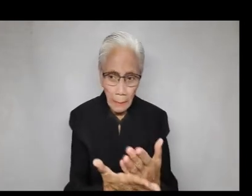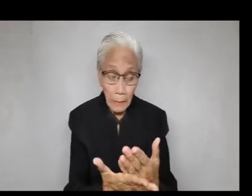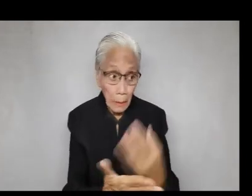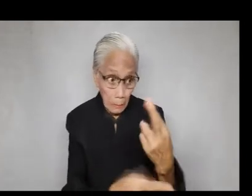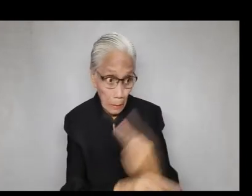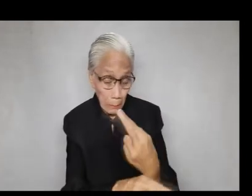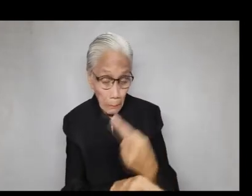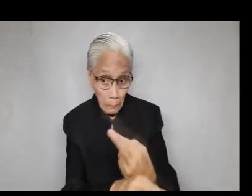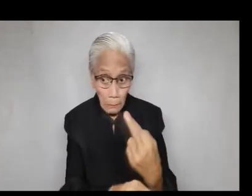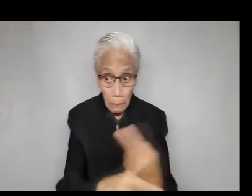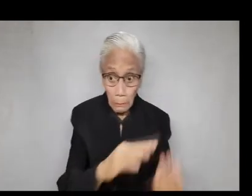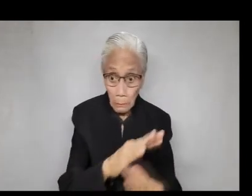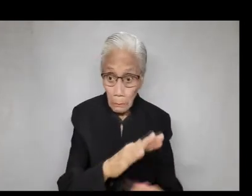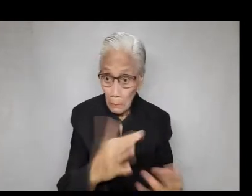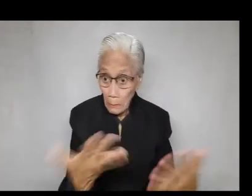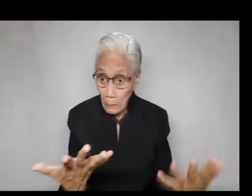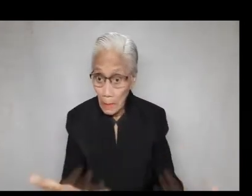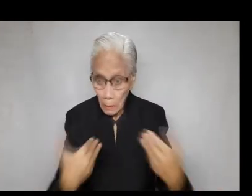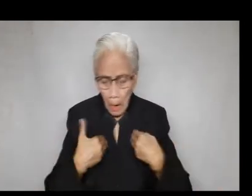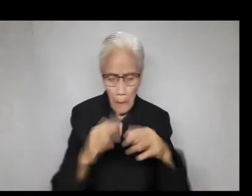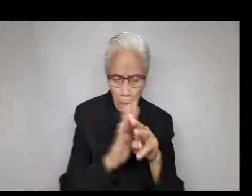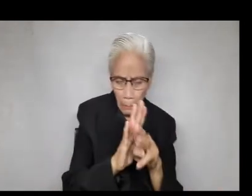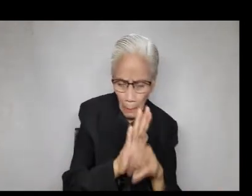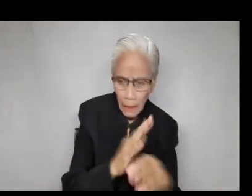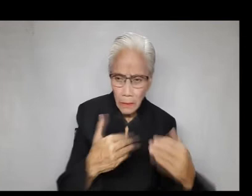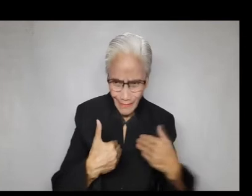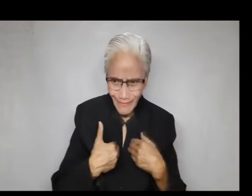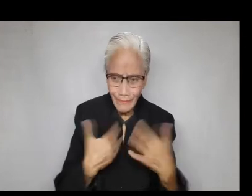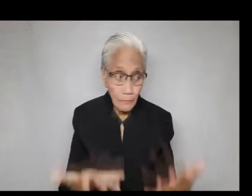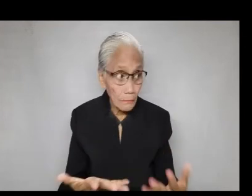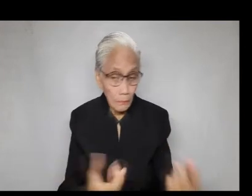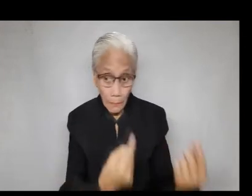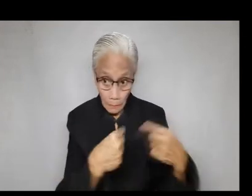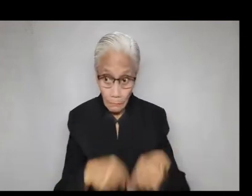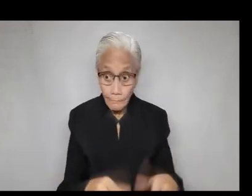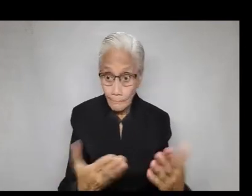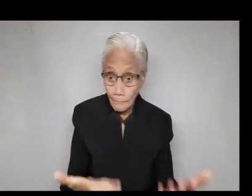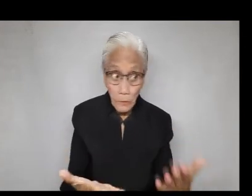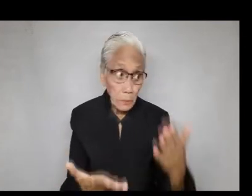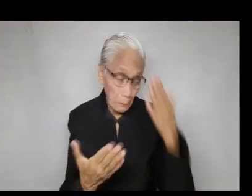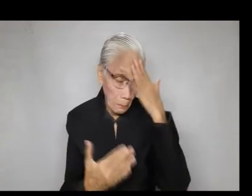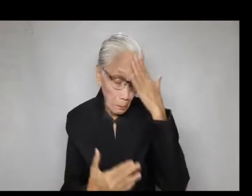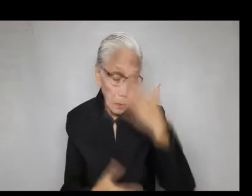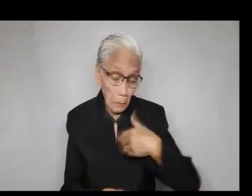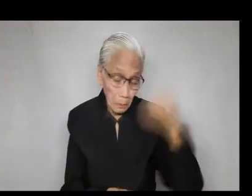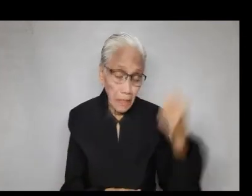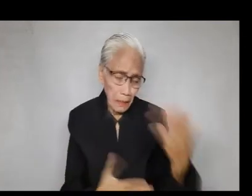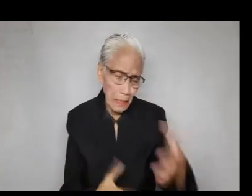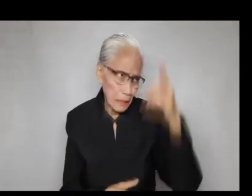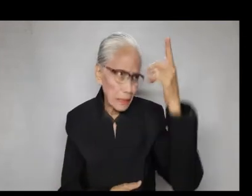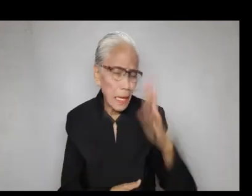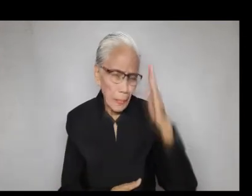some, on a regular basis, but only with minute squirts from our toy hearts. Come on. We know better than